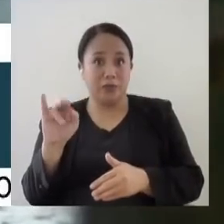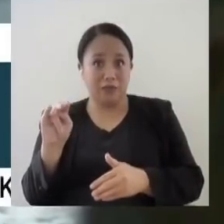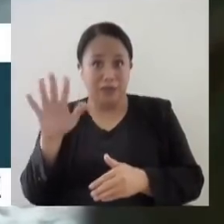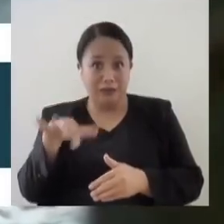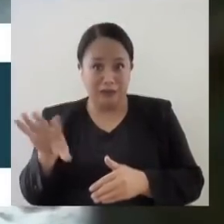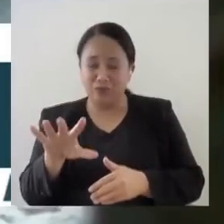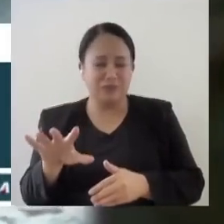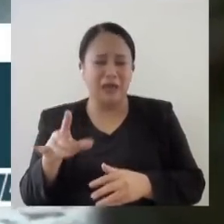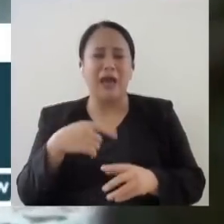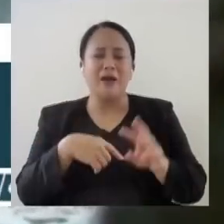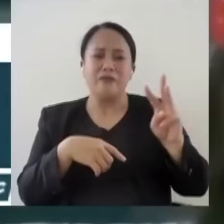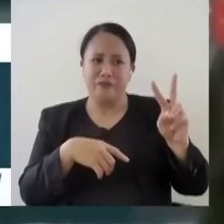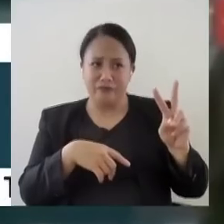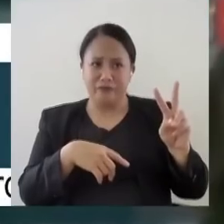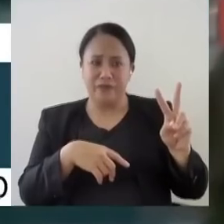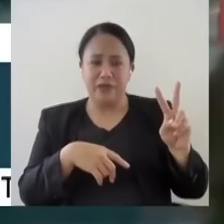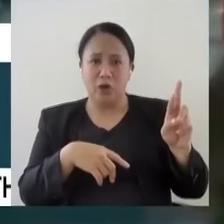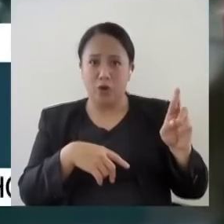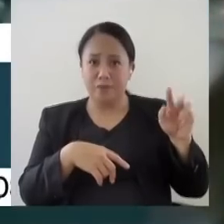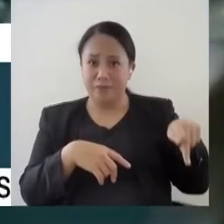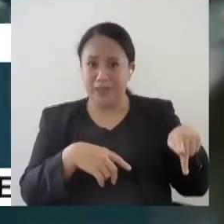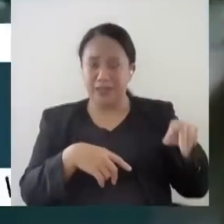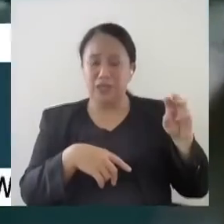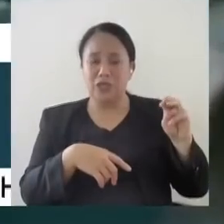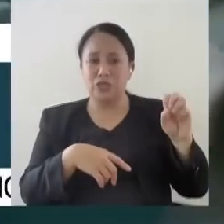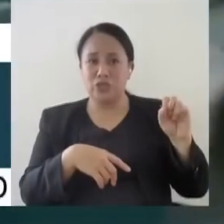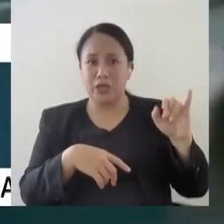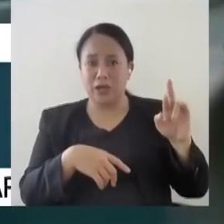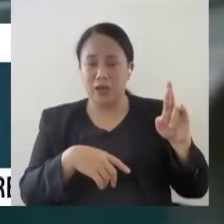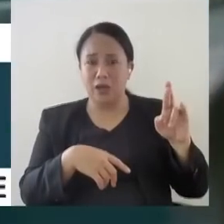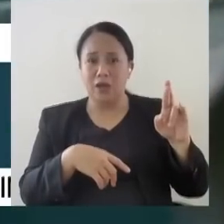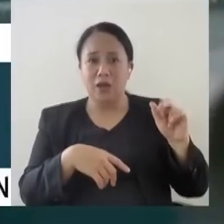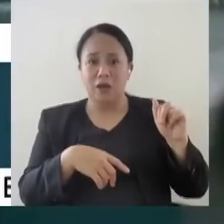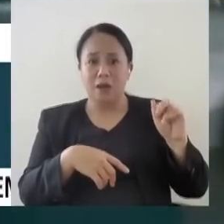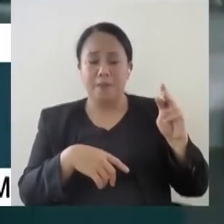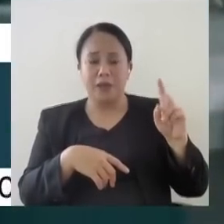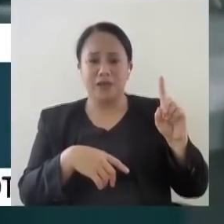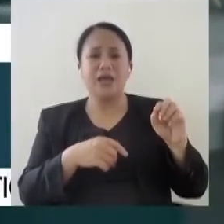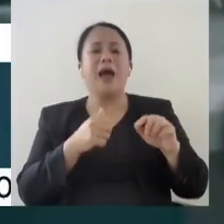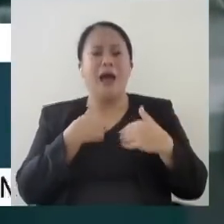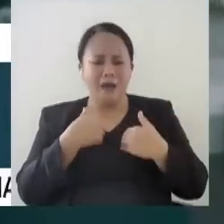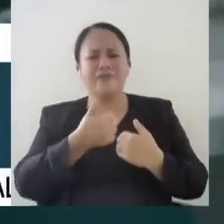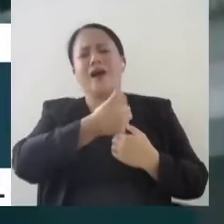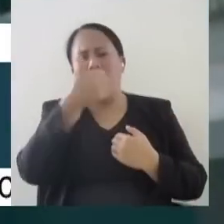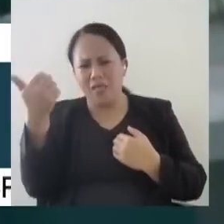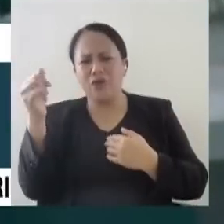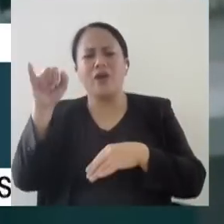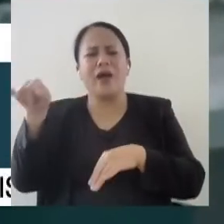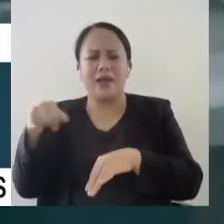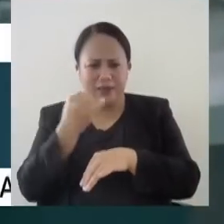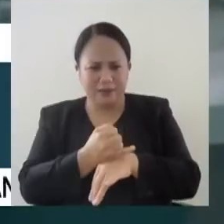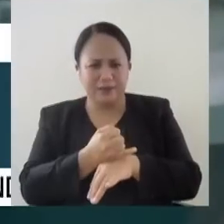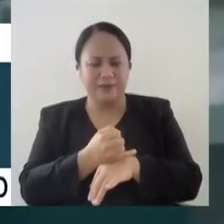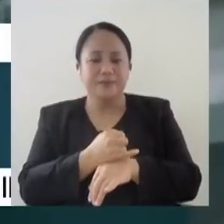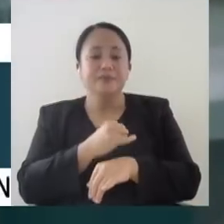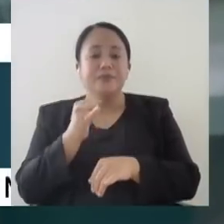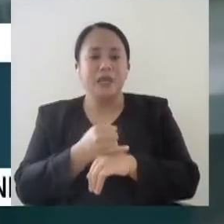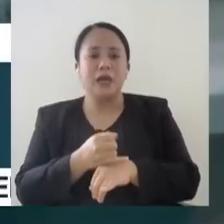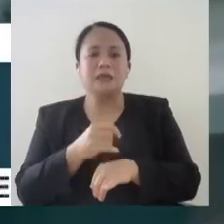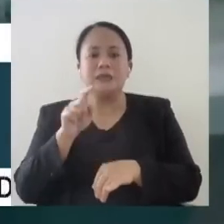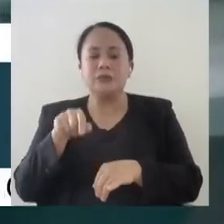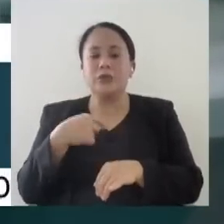BRP Sierra Madre. And marami rin tayo mga ibang mga isla na we are